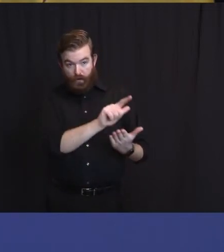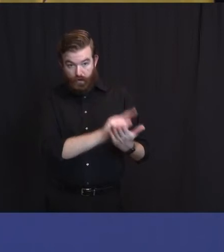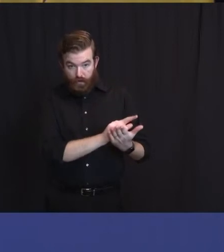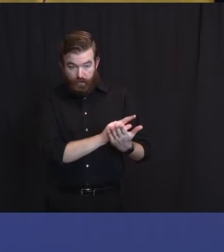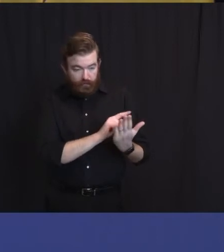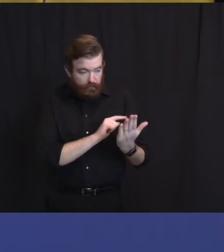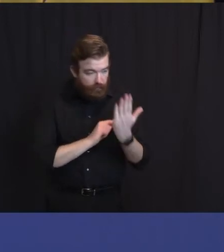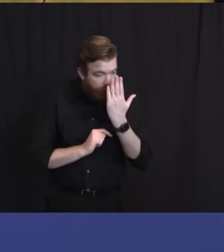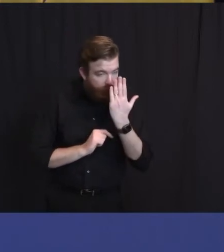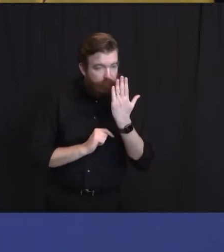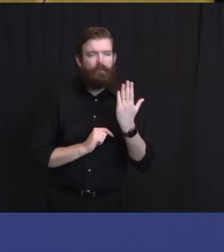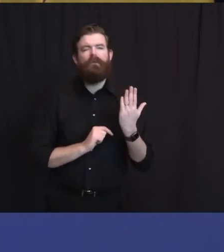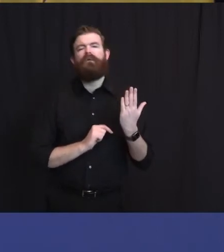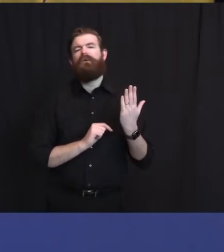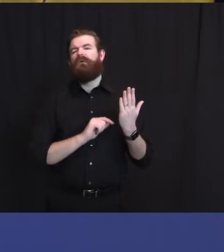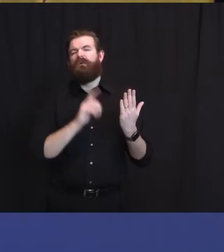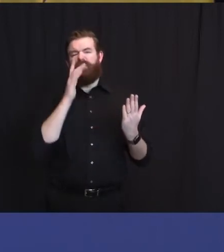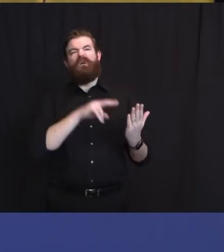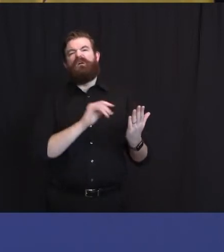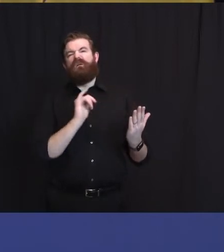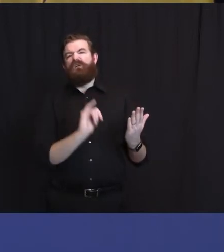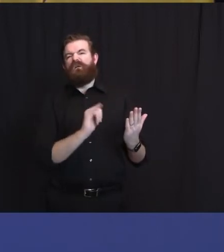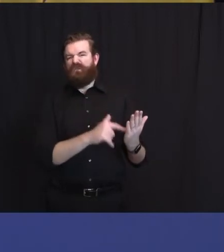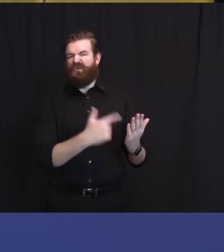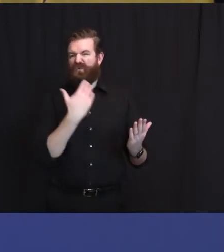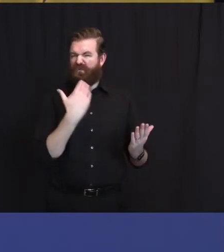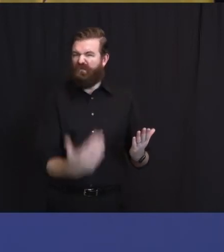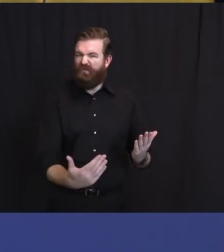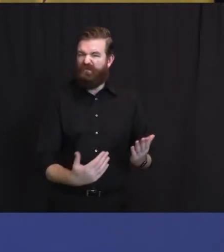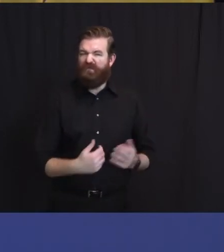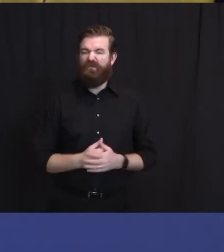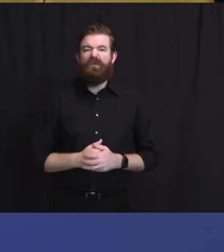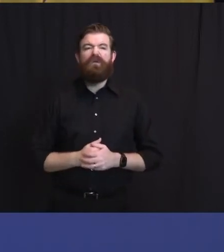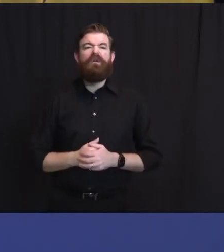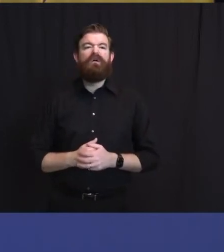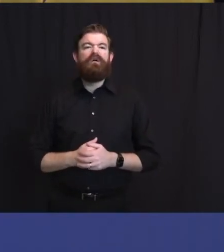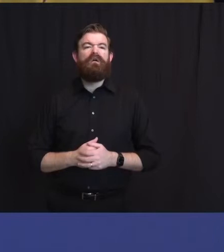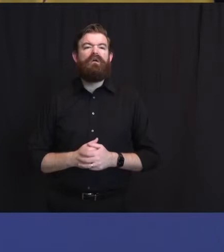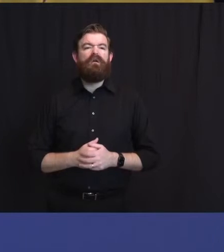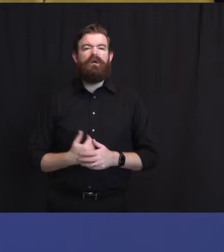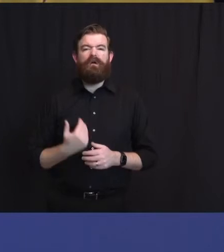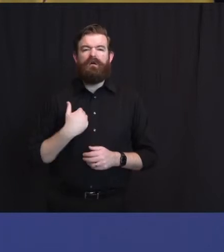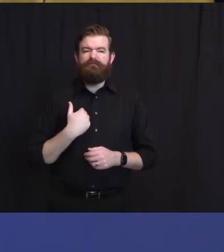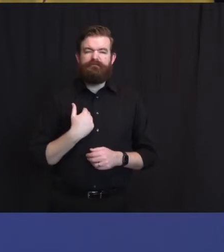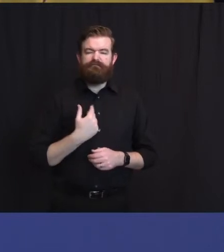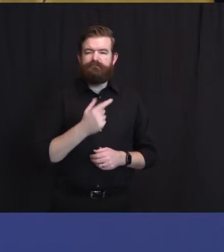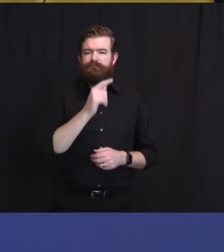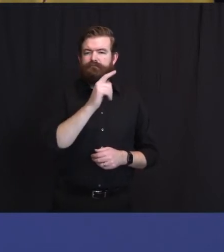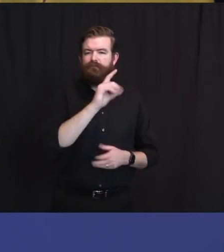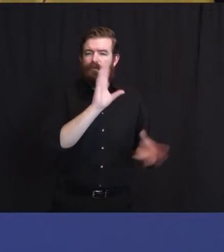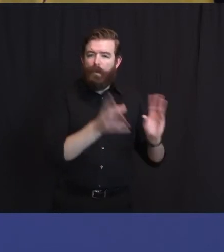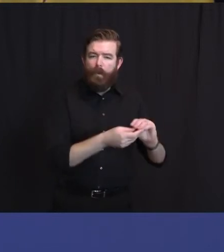caps, there's program caps. It's got great for Main Street, underserved communities. It's a jolt in the arm for our